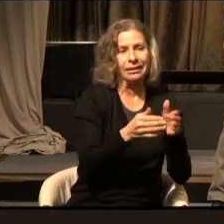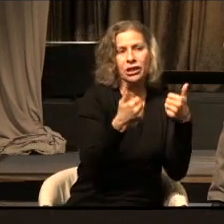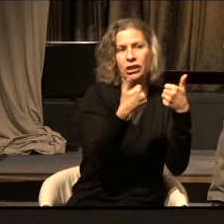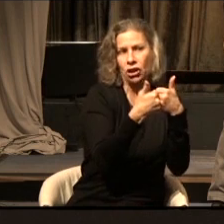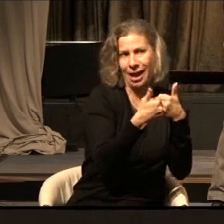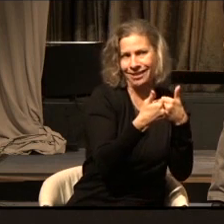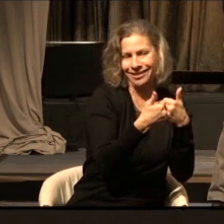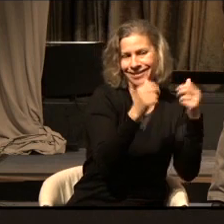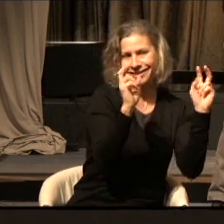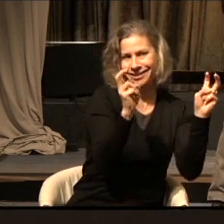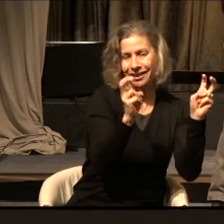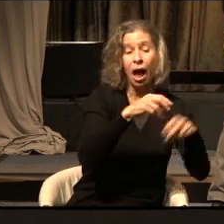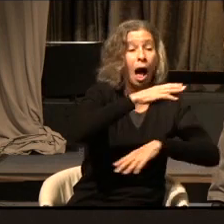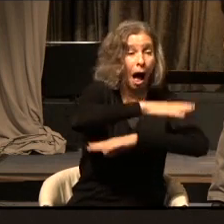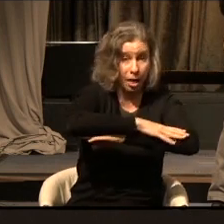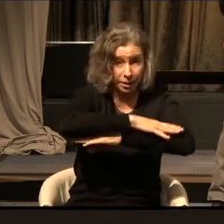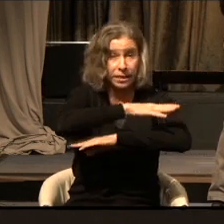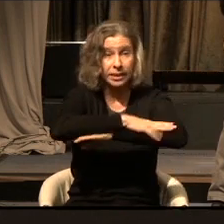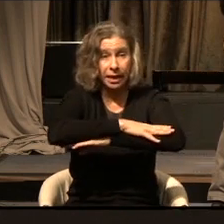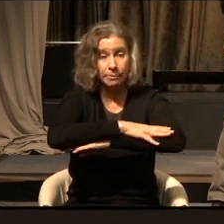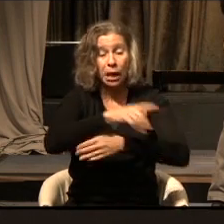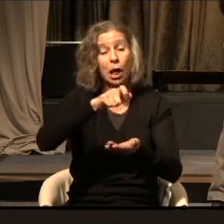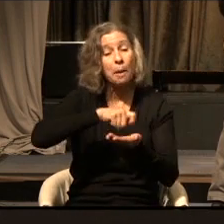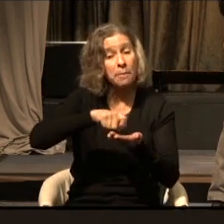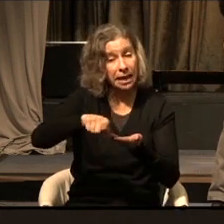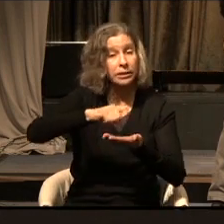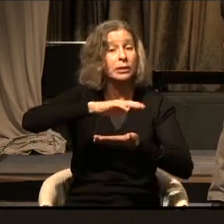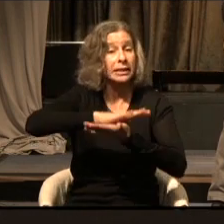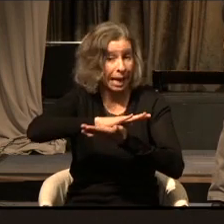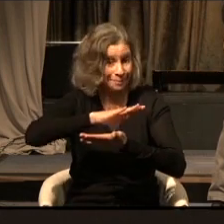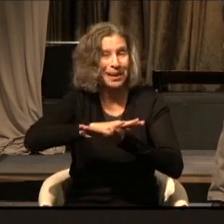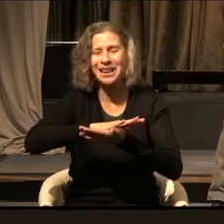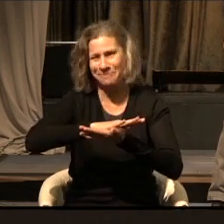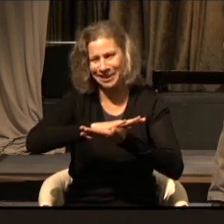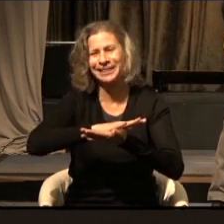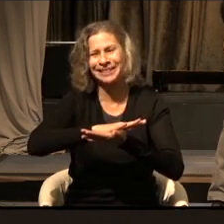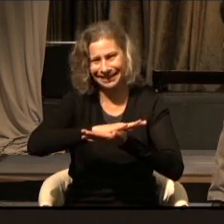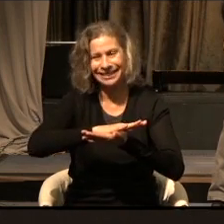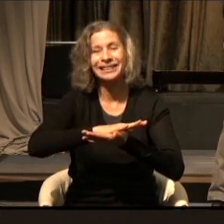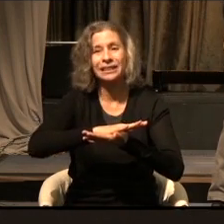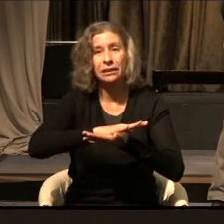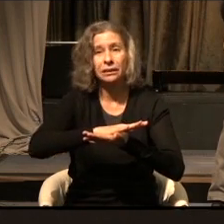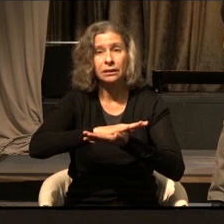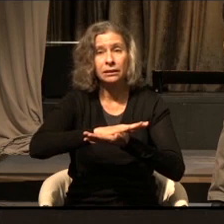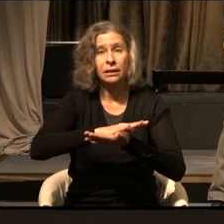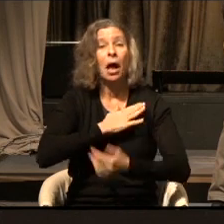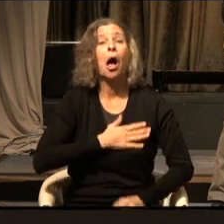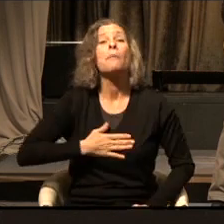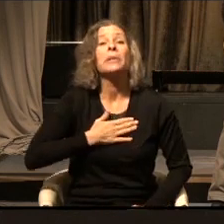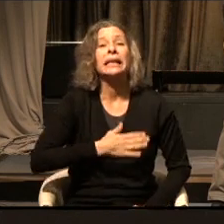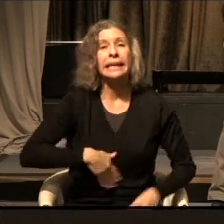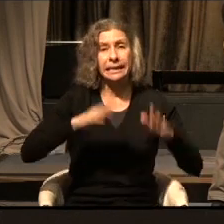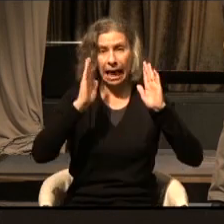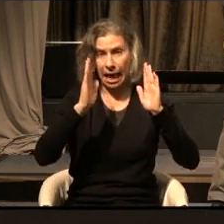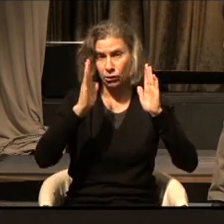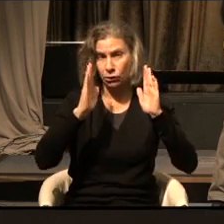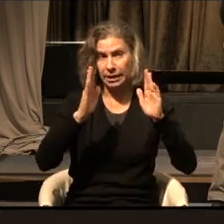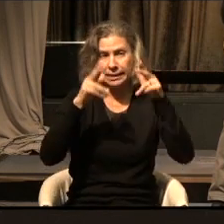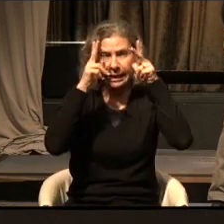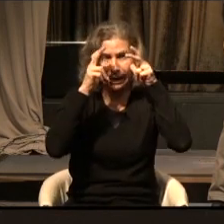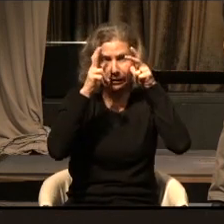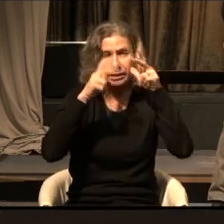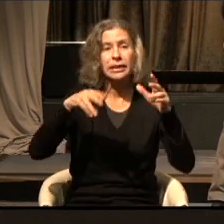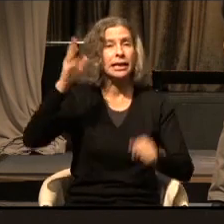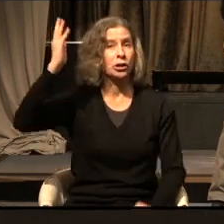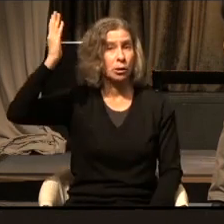challenged, on the table are pencils and papers. So I would encourage you, as you're listening to the presentations,